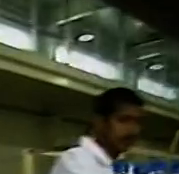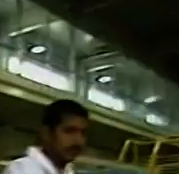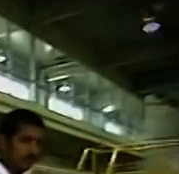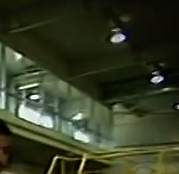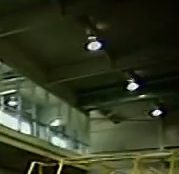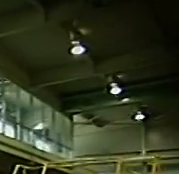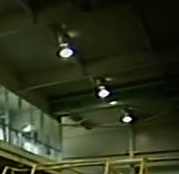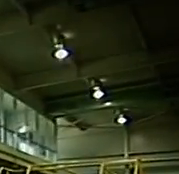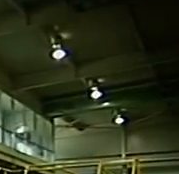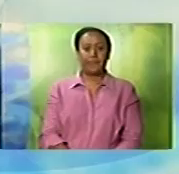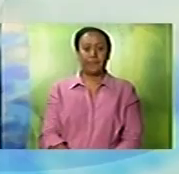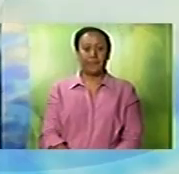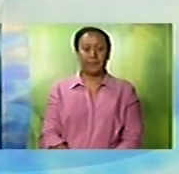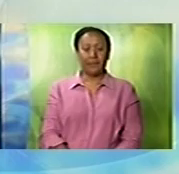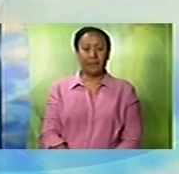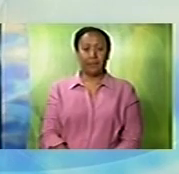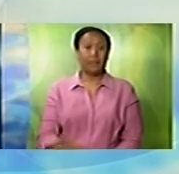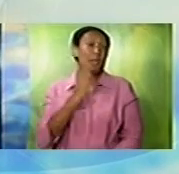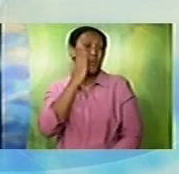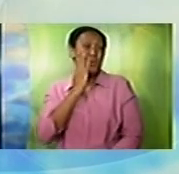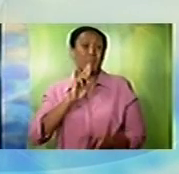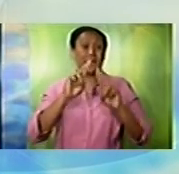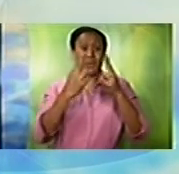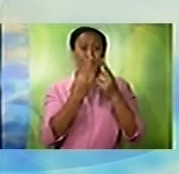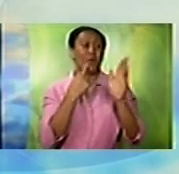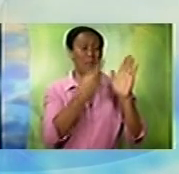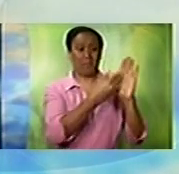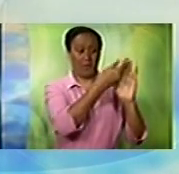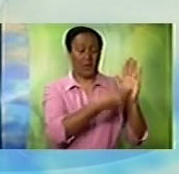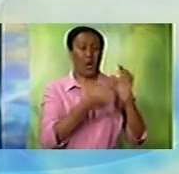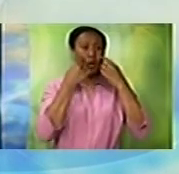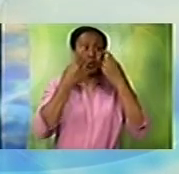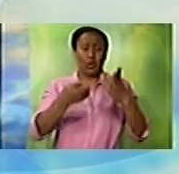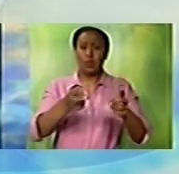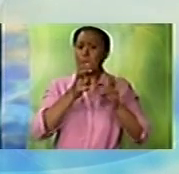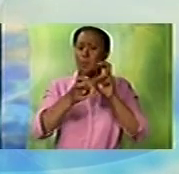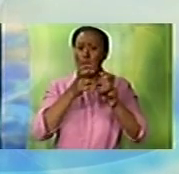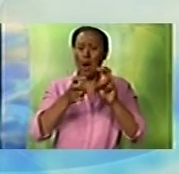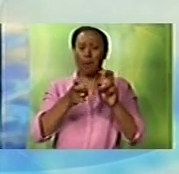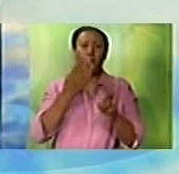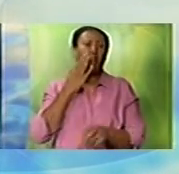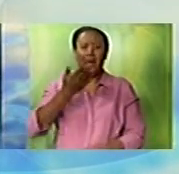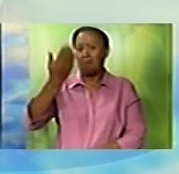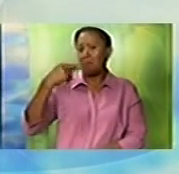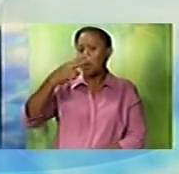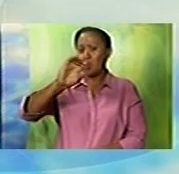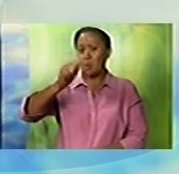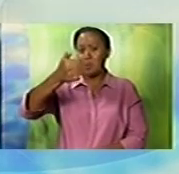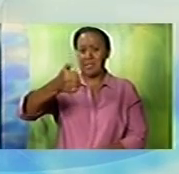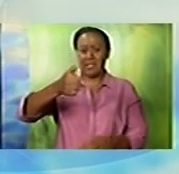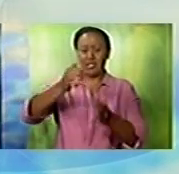2012 national budget. A European Union report has highlighted a series of defects at the 2006 general